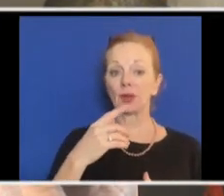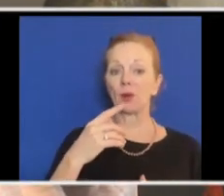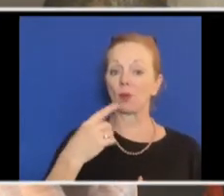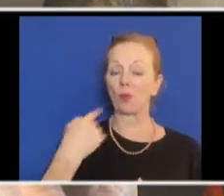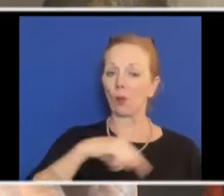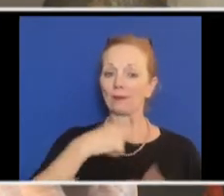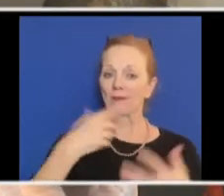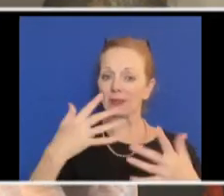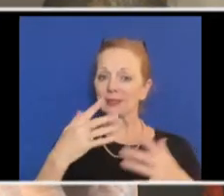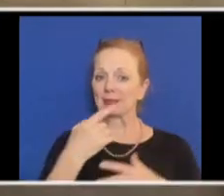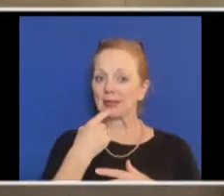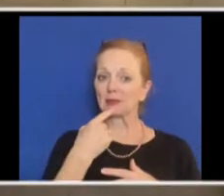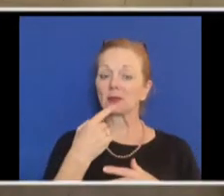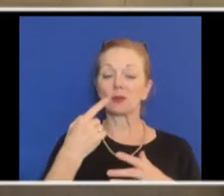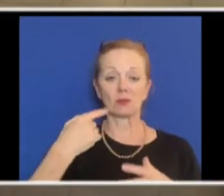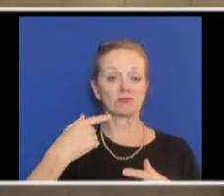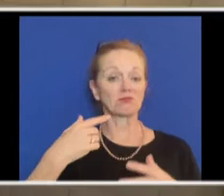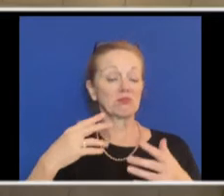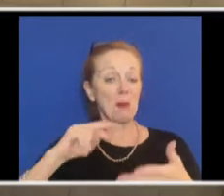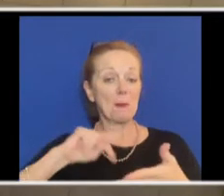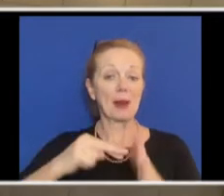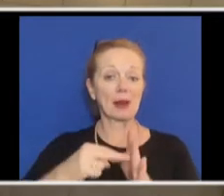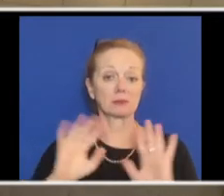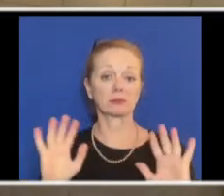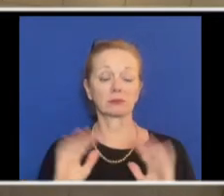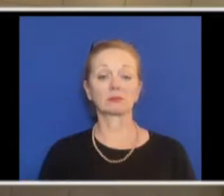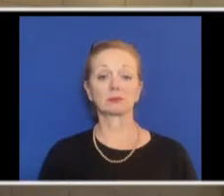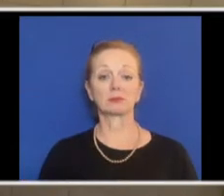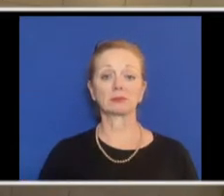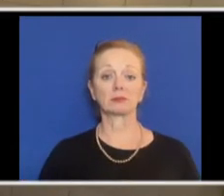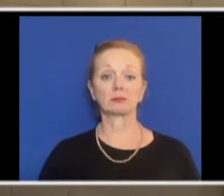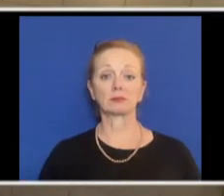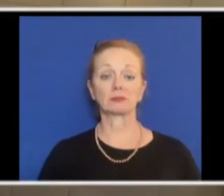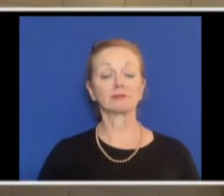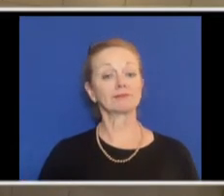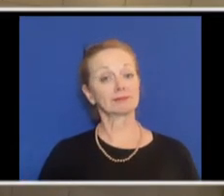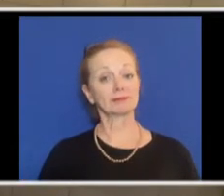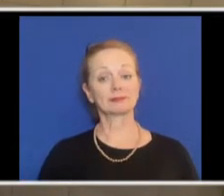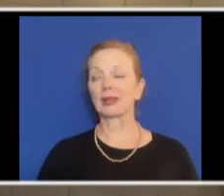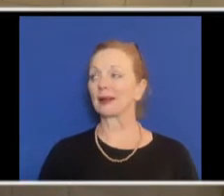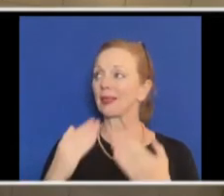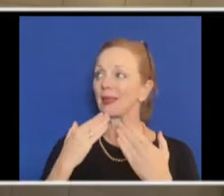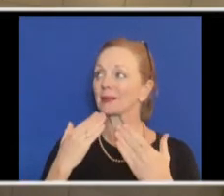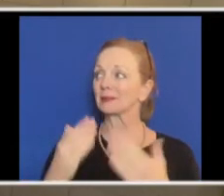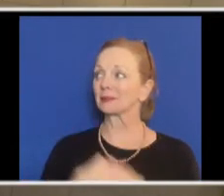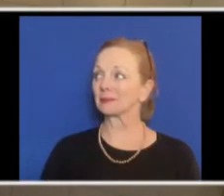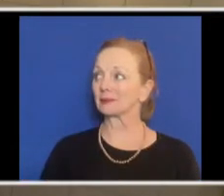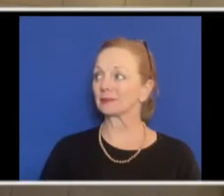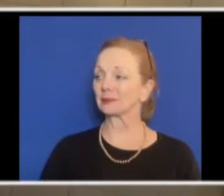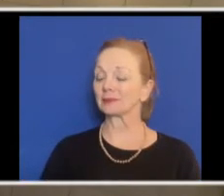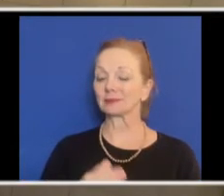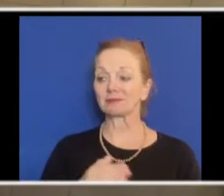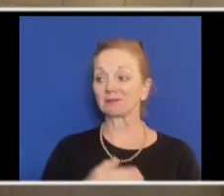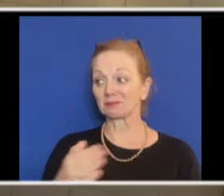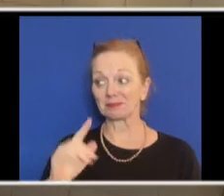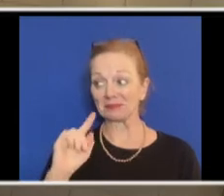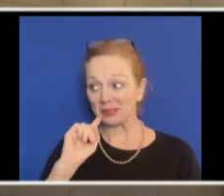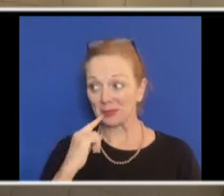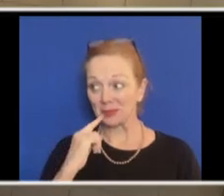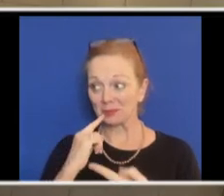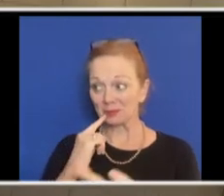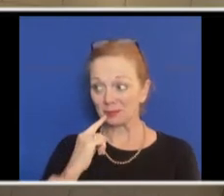that is what we meant thank you very much Mira thank you thank you